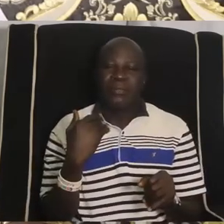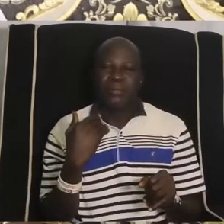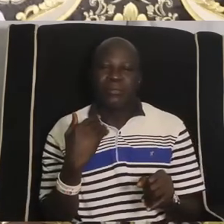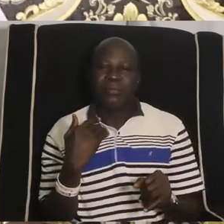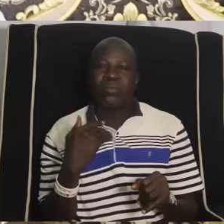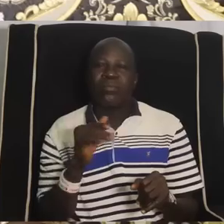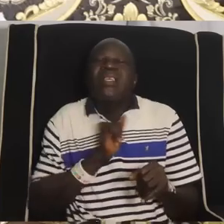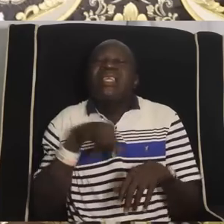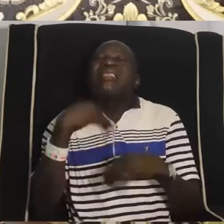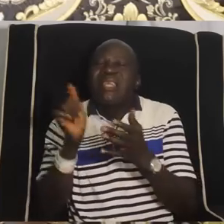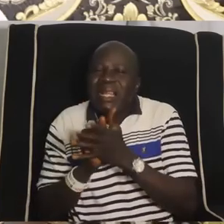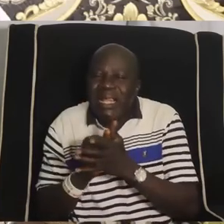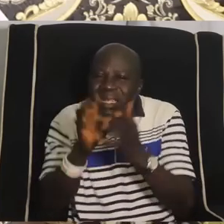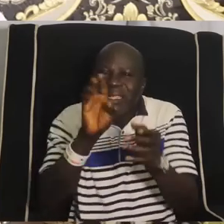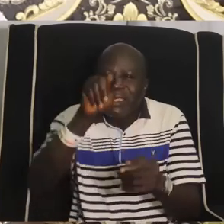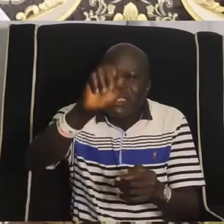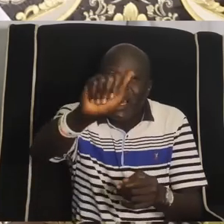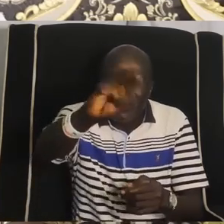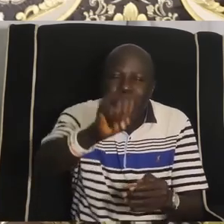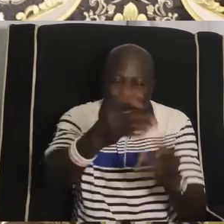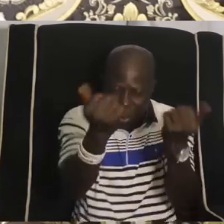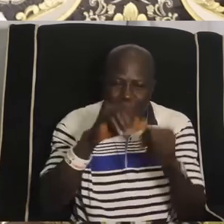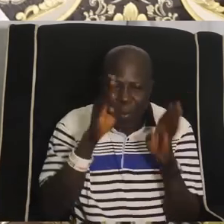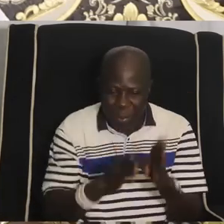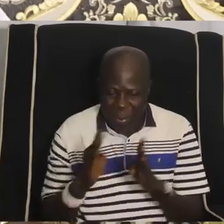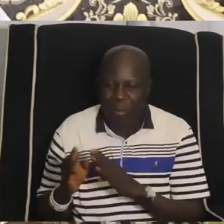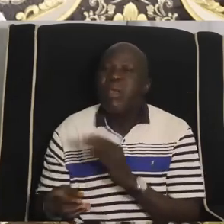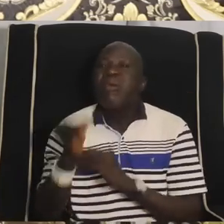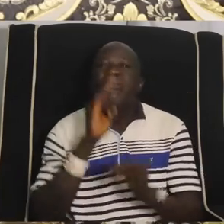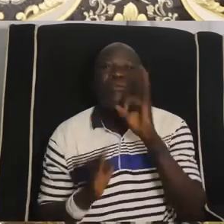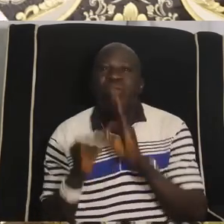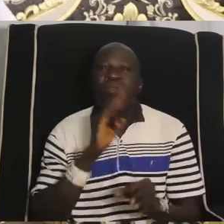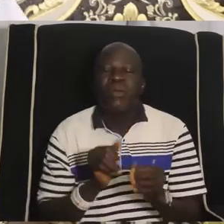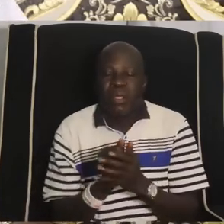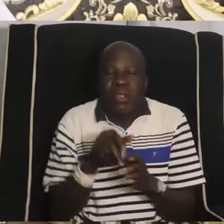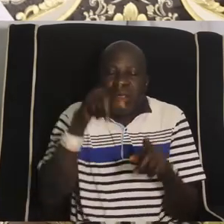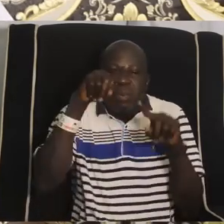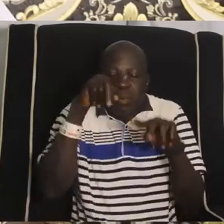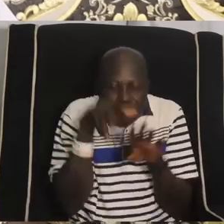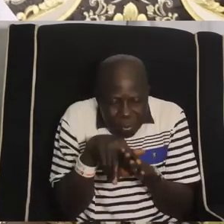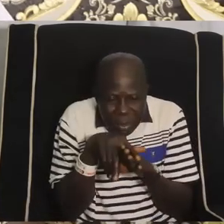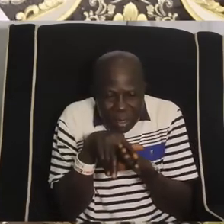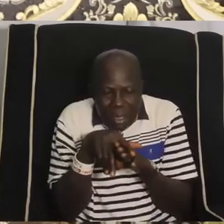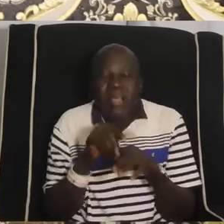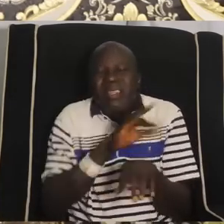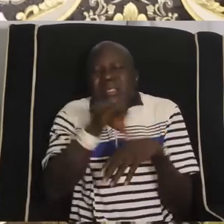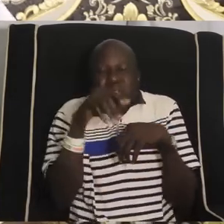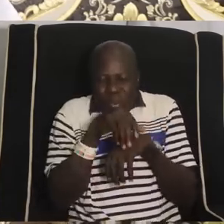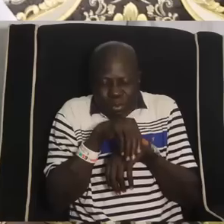wá se oúnjẹ fún òun. He said Tamari should come and prepare meal for him. Ọwọ́ dìbọn. He pretended. Bible say if